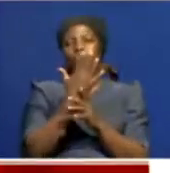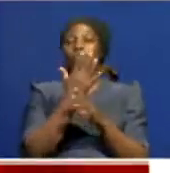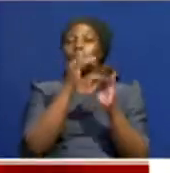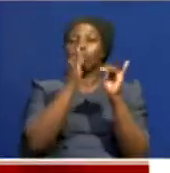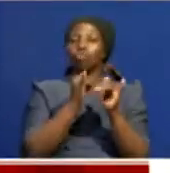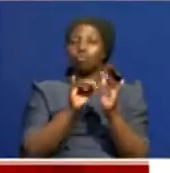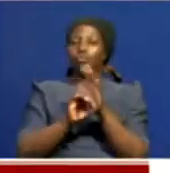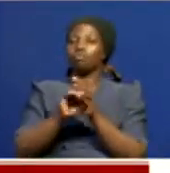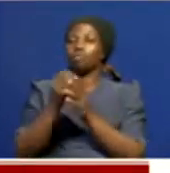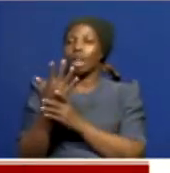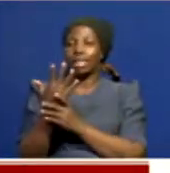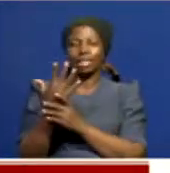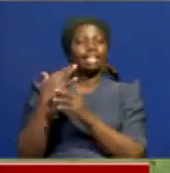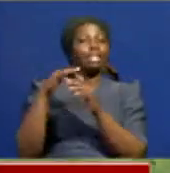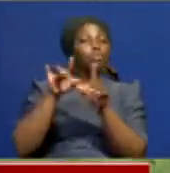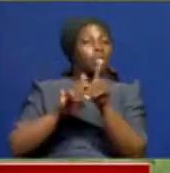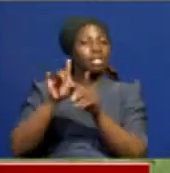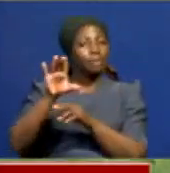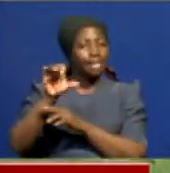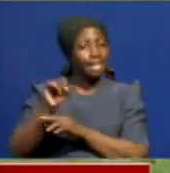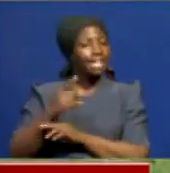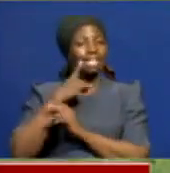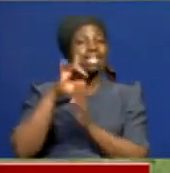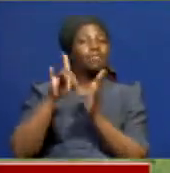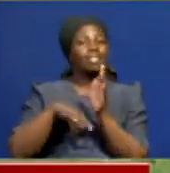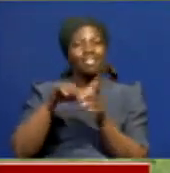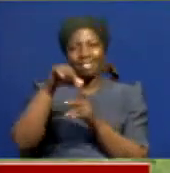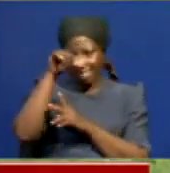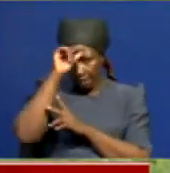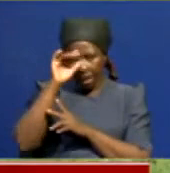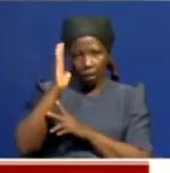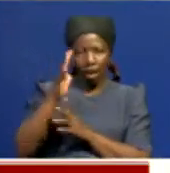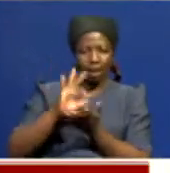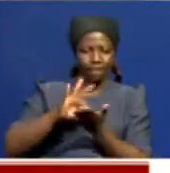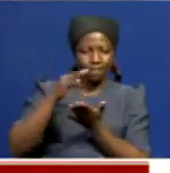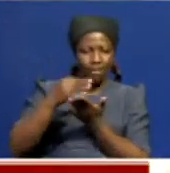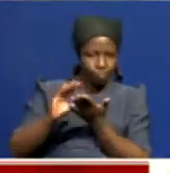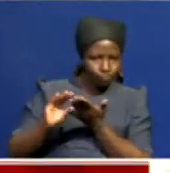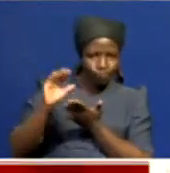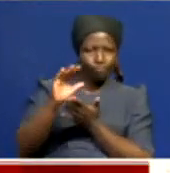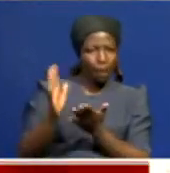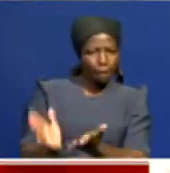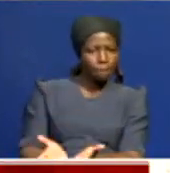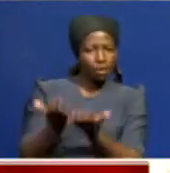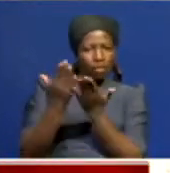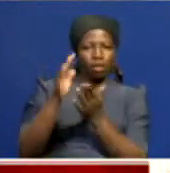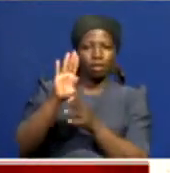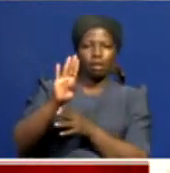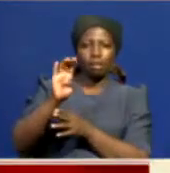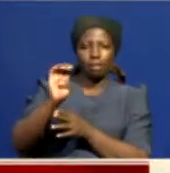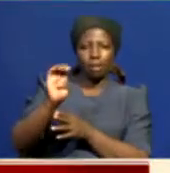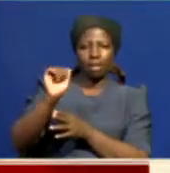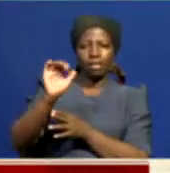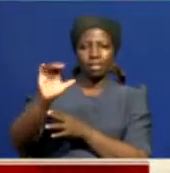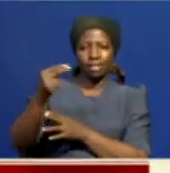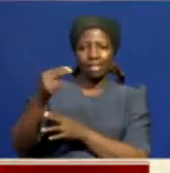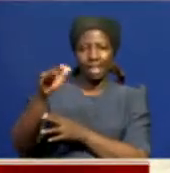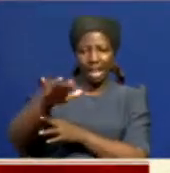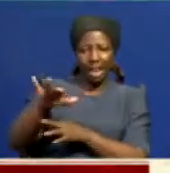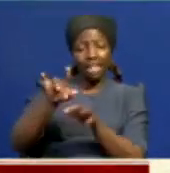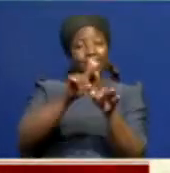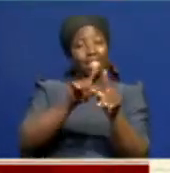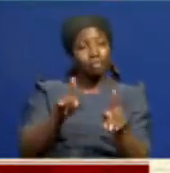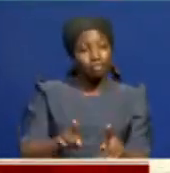Cabinet Secretary Dr. Alfred Mutua says the government will fund the upgrading of beach areas and the erection of